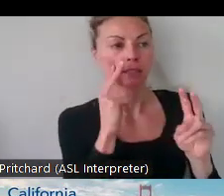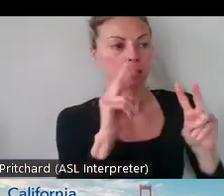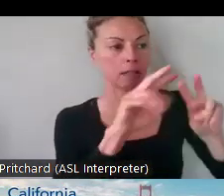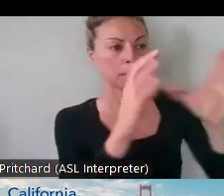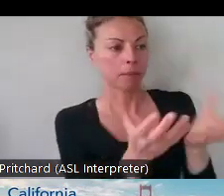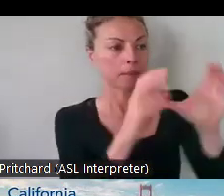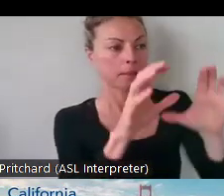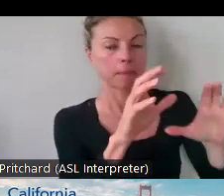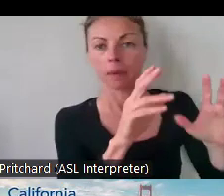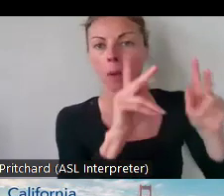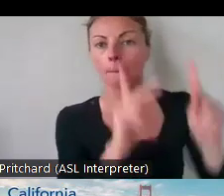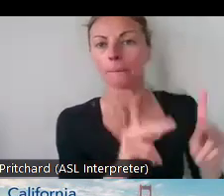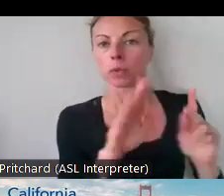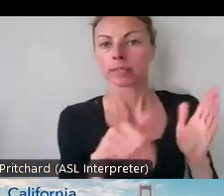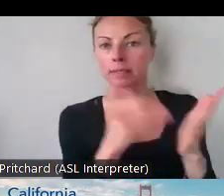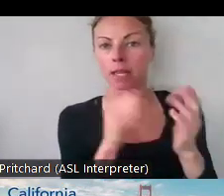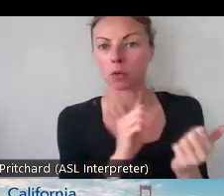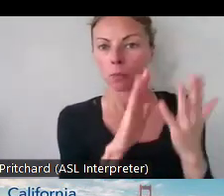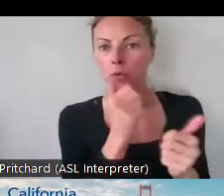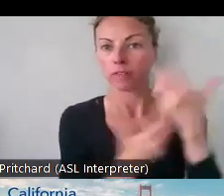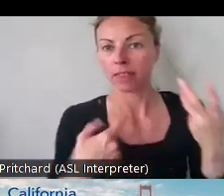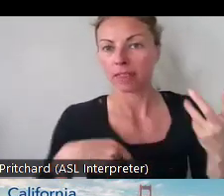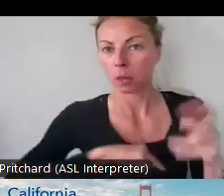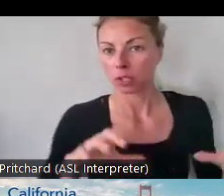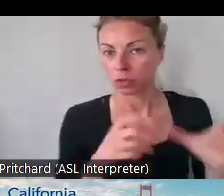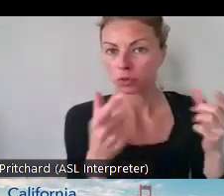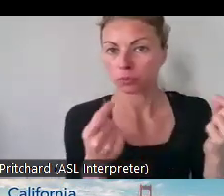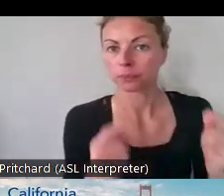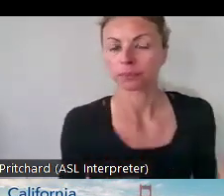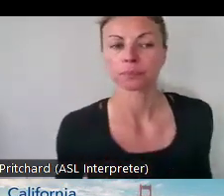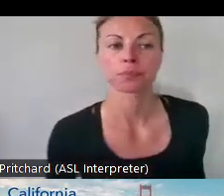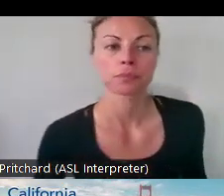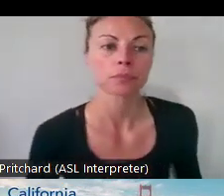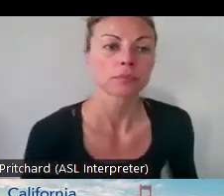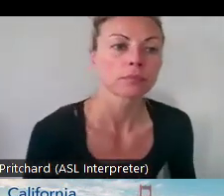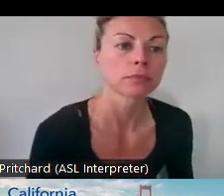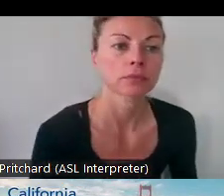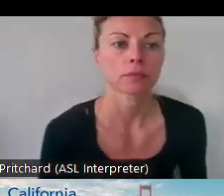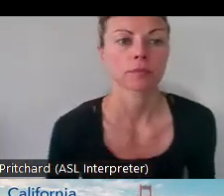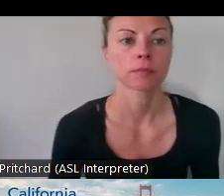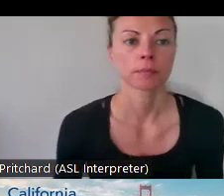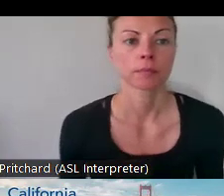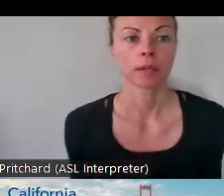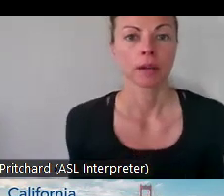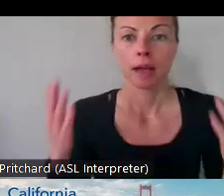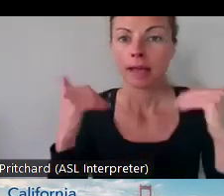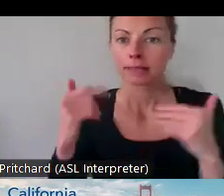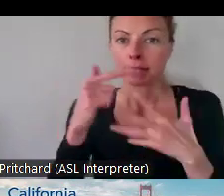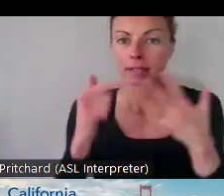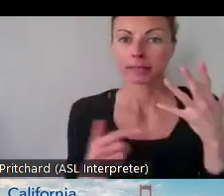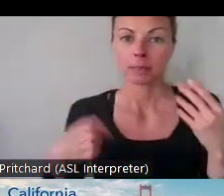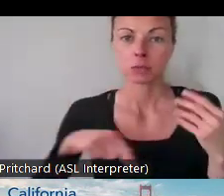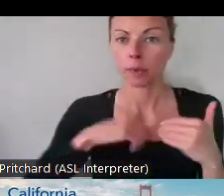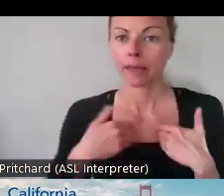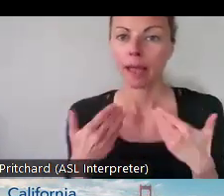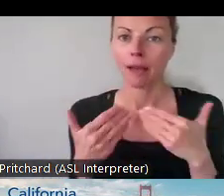approach to the work that we do. Okay, next slide. So this is some of the next steps that we have going forward in